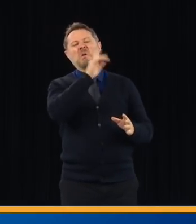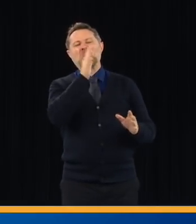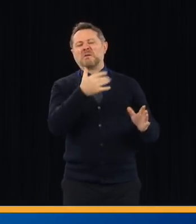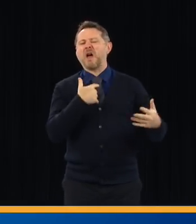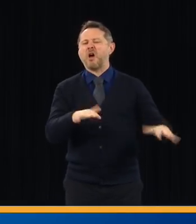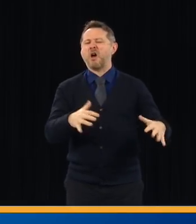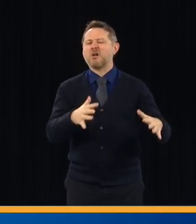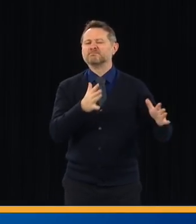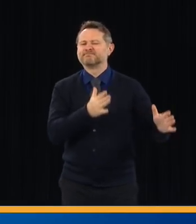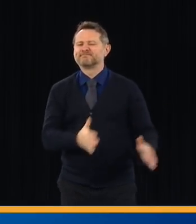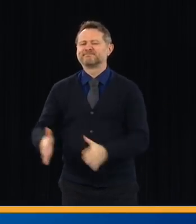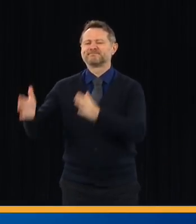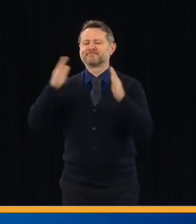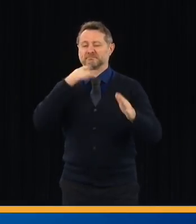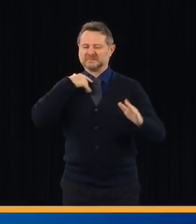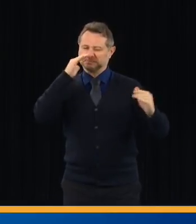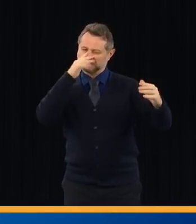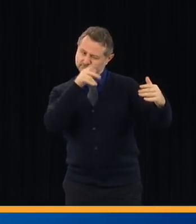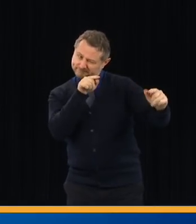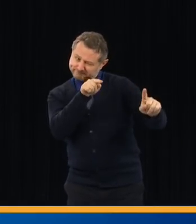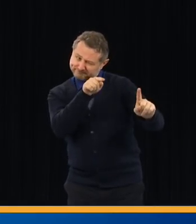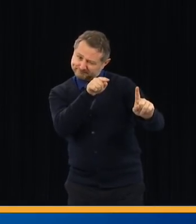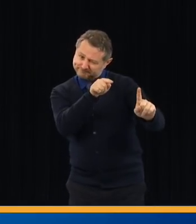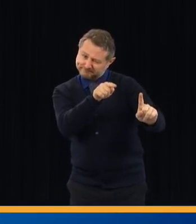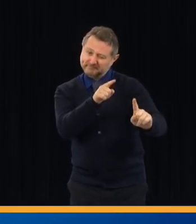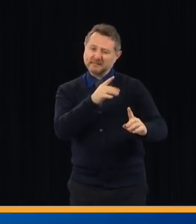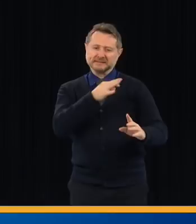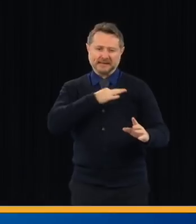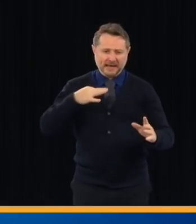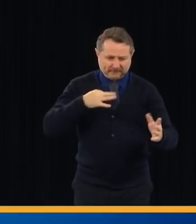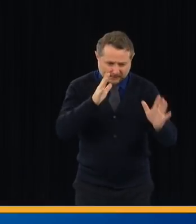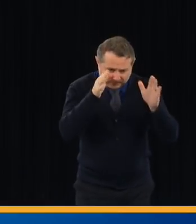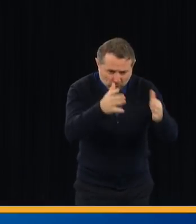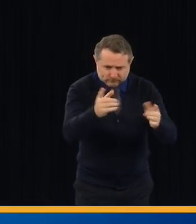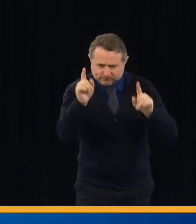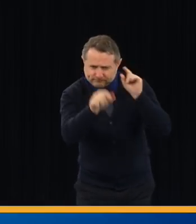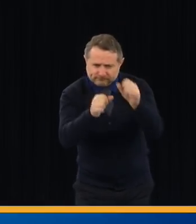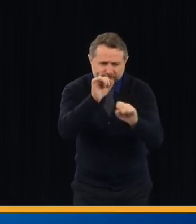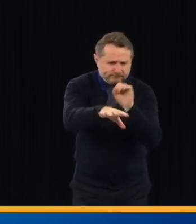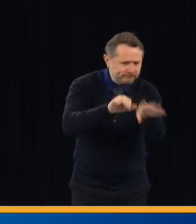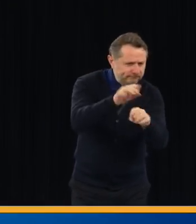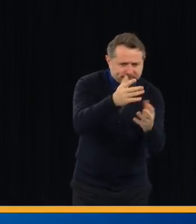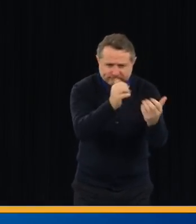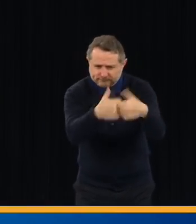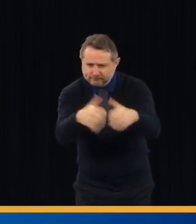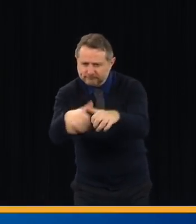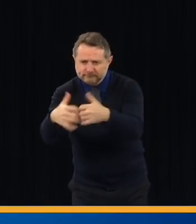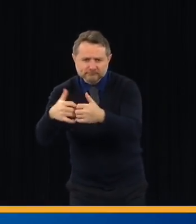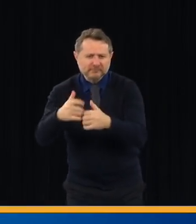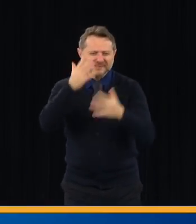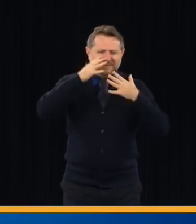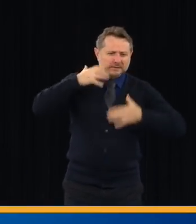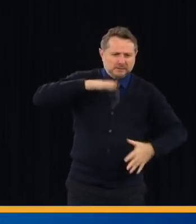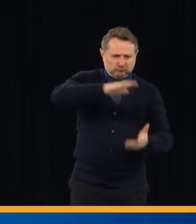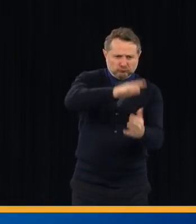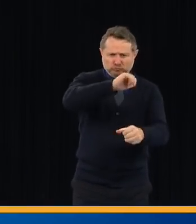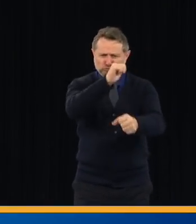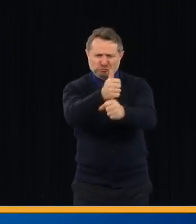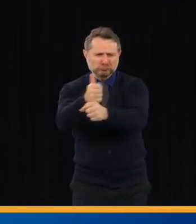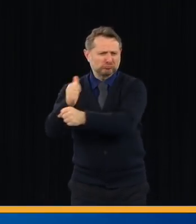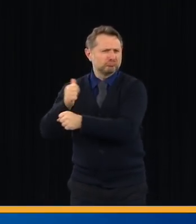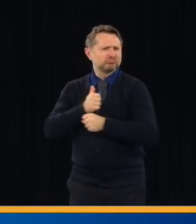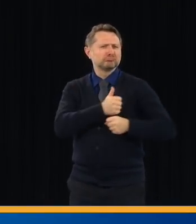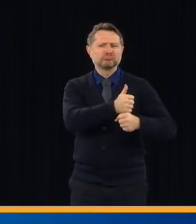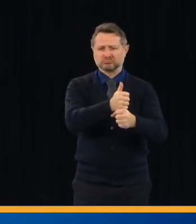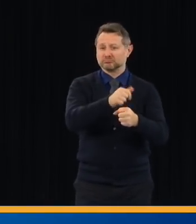we're focused on. It's going to be very staff-intensive, very equipment-intensive, but the theory there is